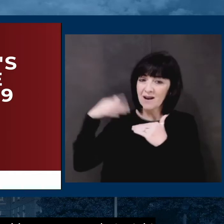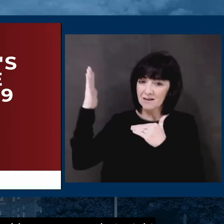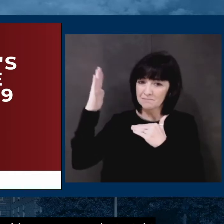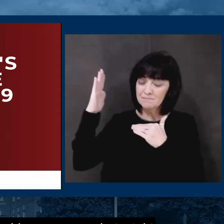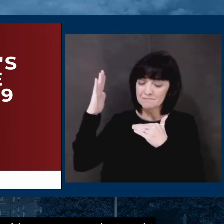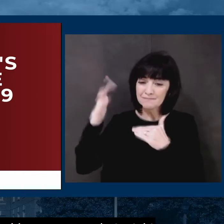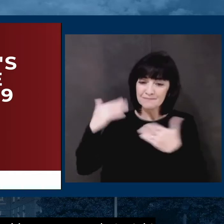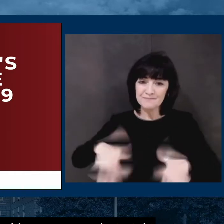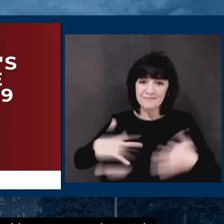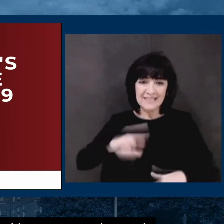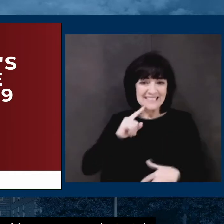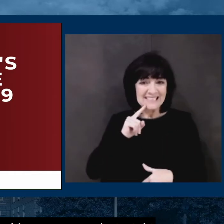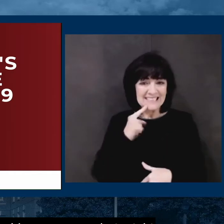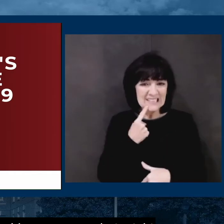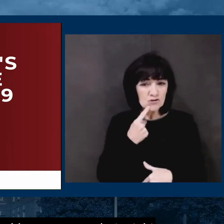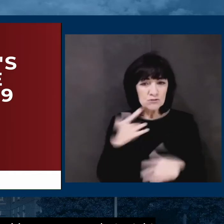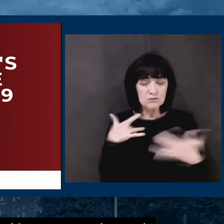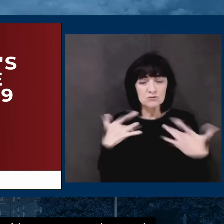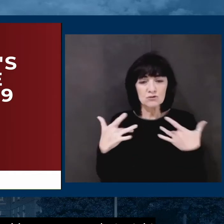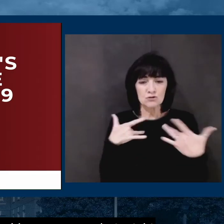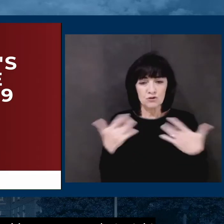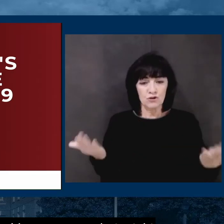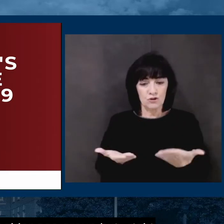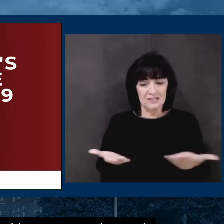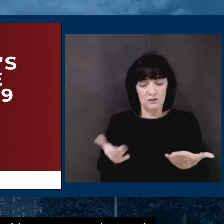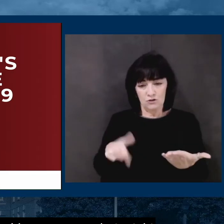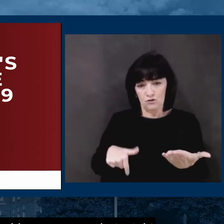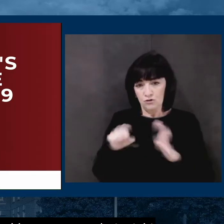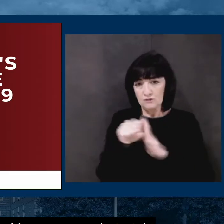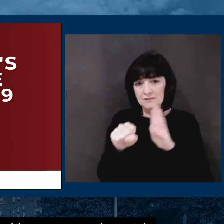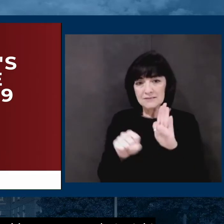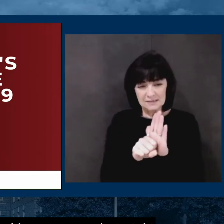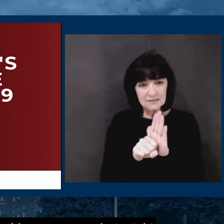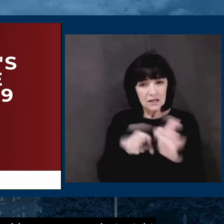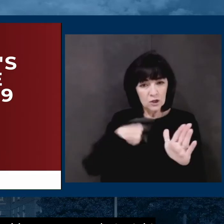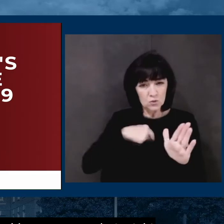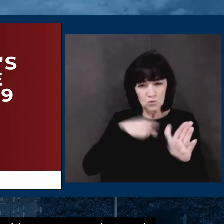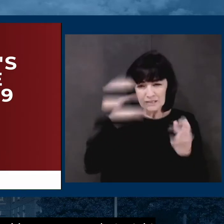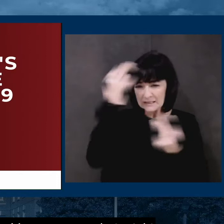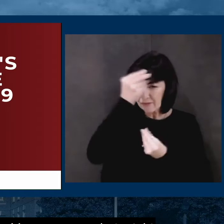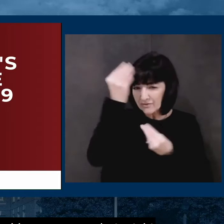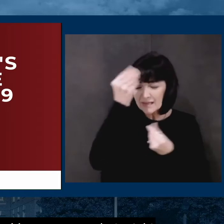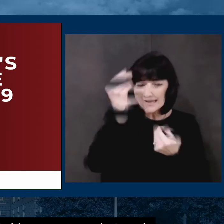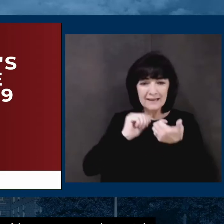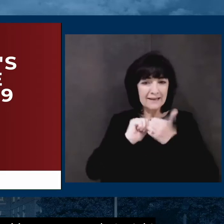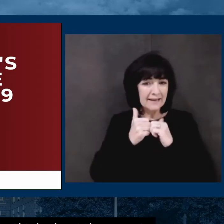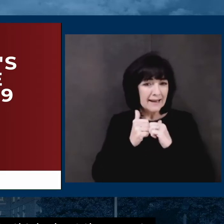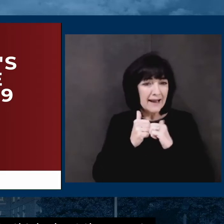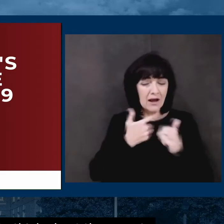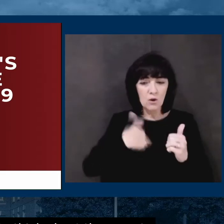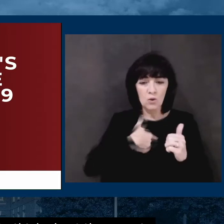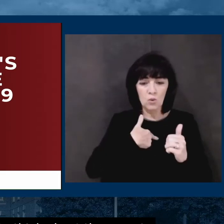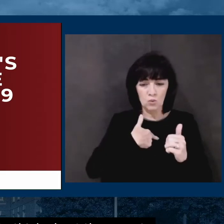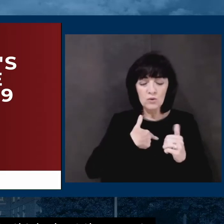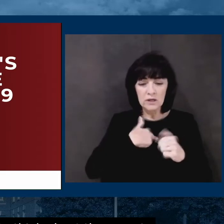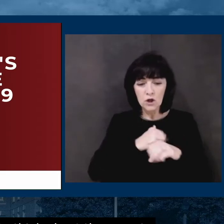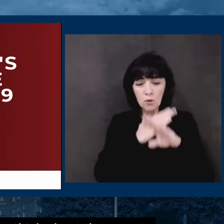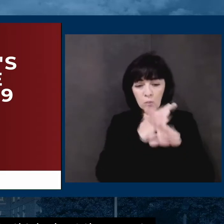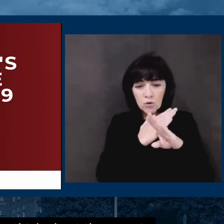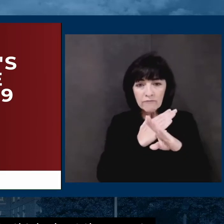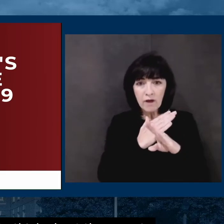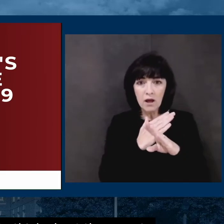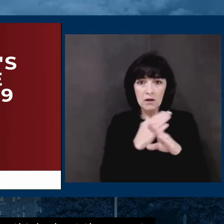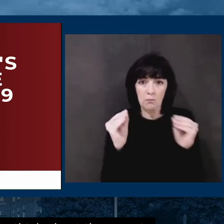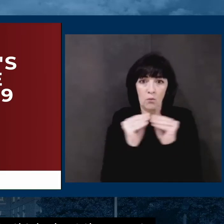concern, and one that drives us to think about ways to mitigate, to prevent the continued spread of the